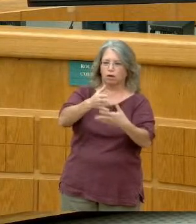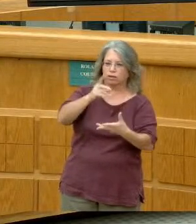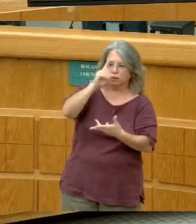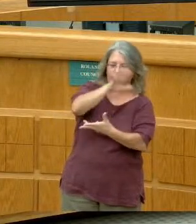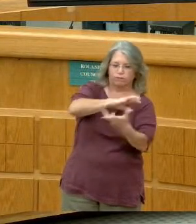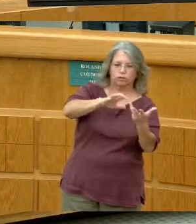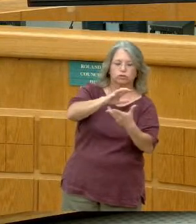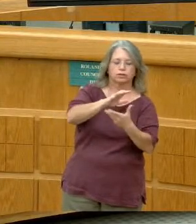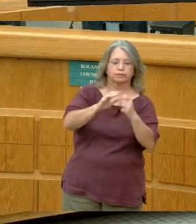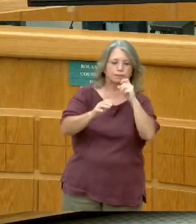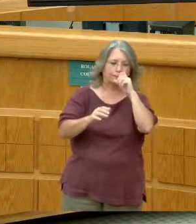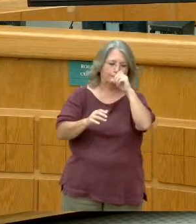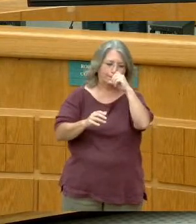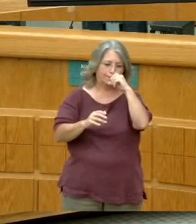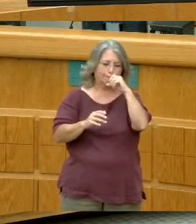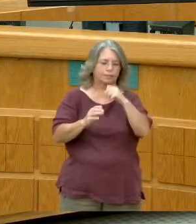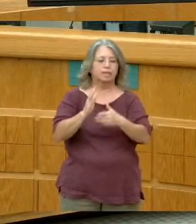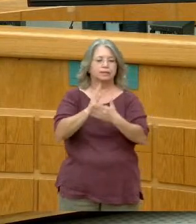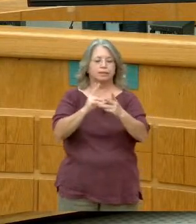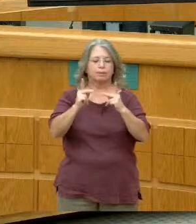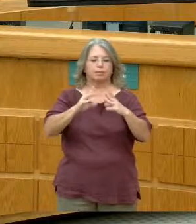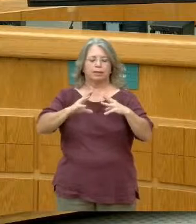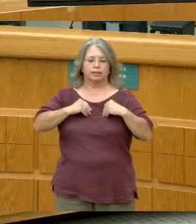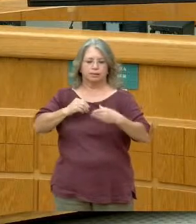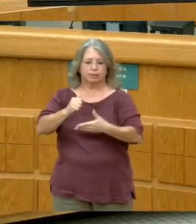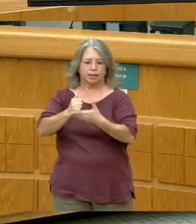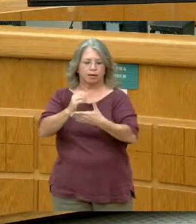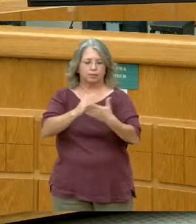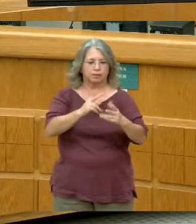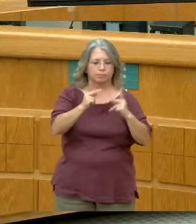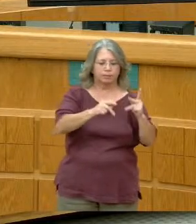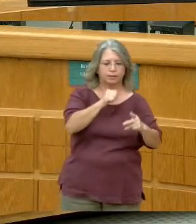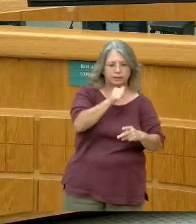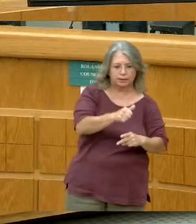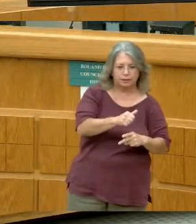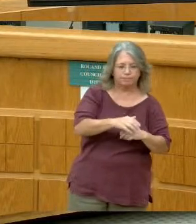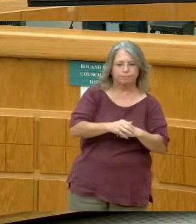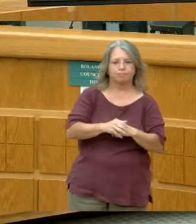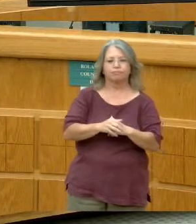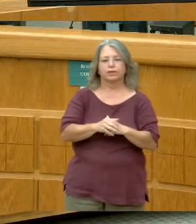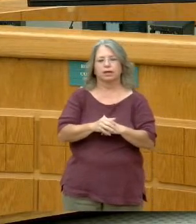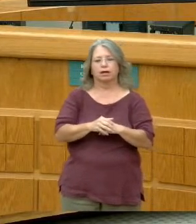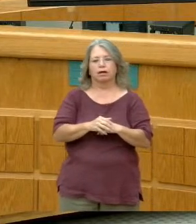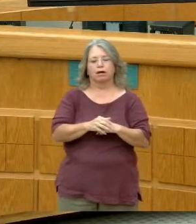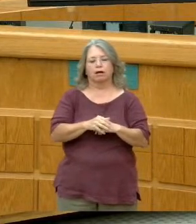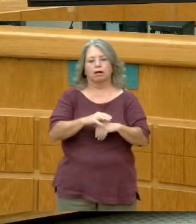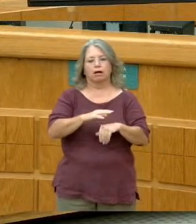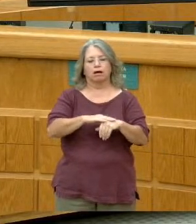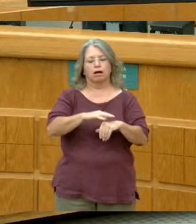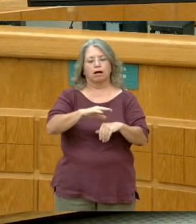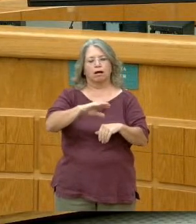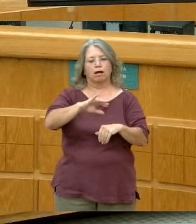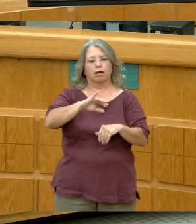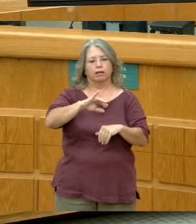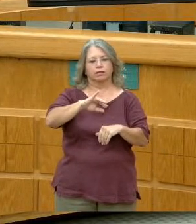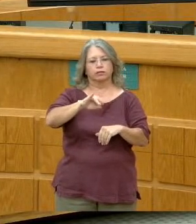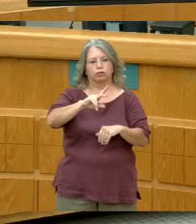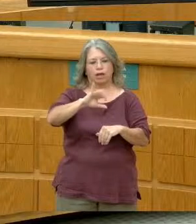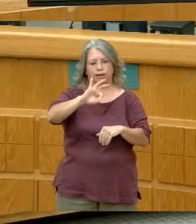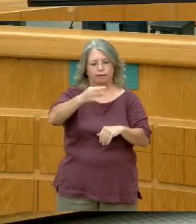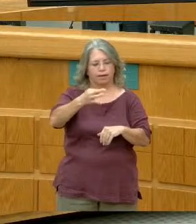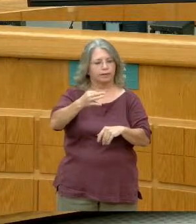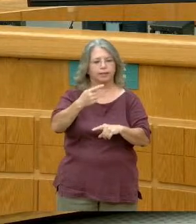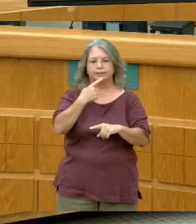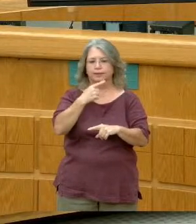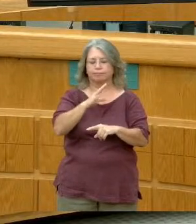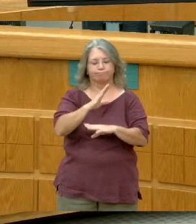some didn't. But on the 19th of July, the state said, it's no longer an option, we're going to do it.